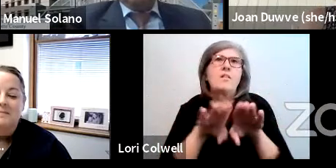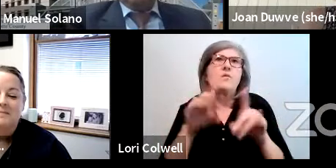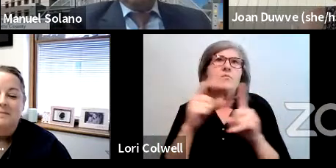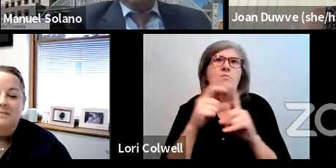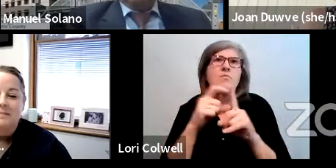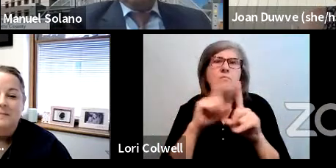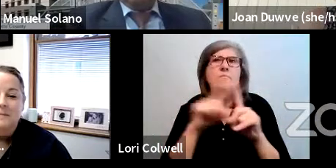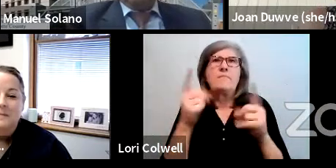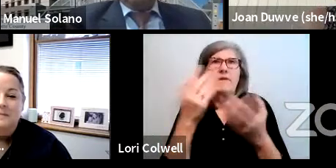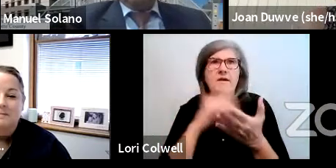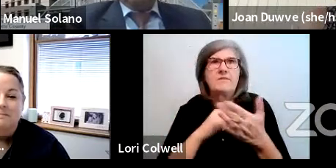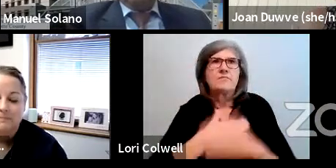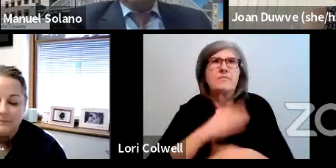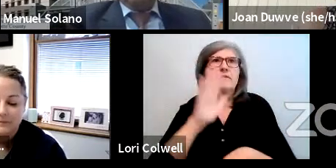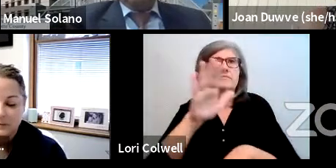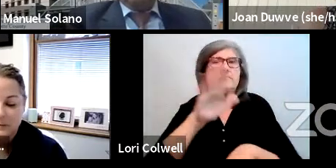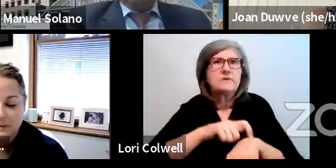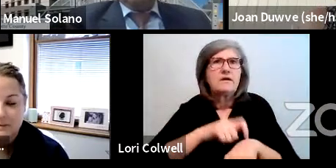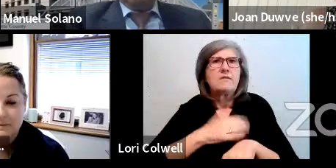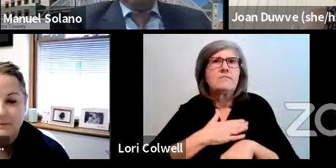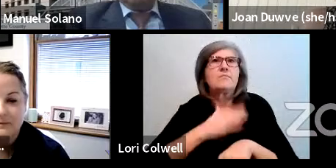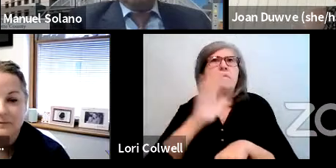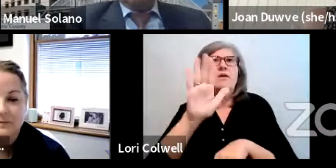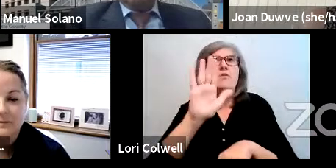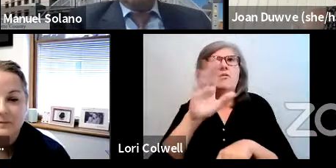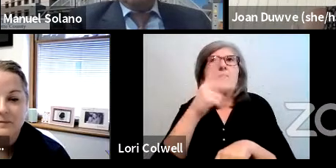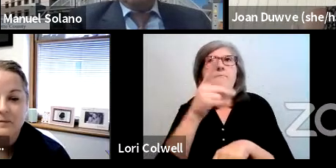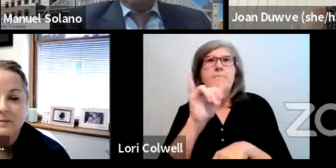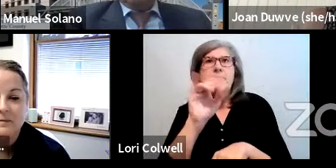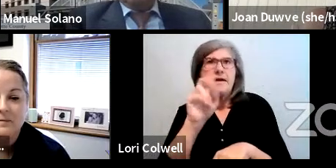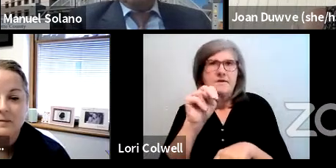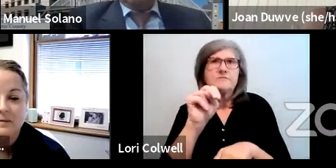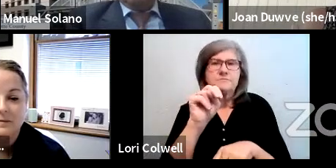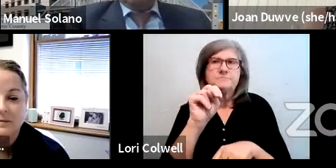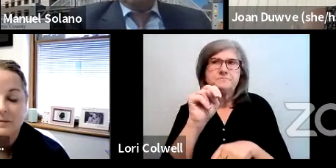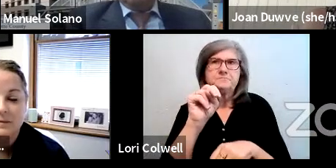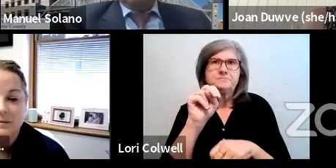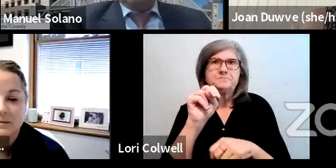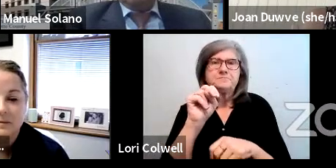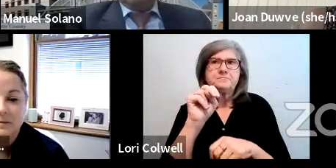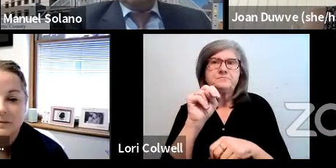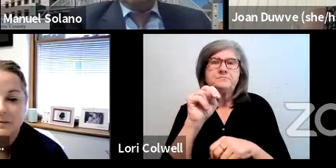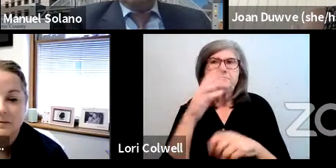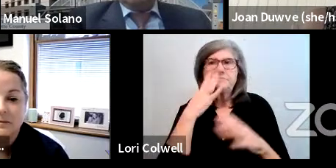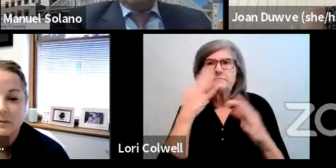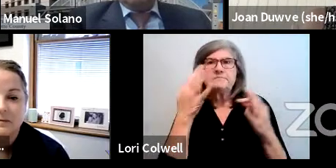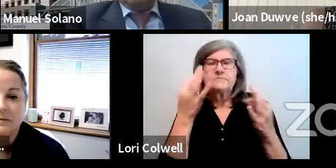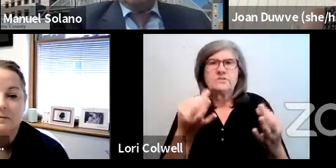I appreciate your time. I appreciate everybody's passion on this, and certainly